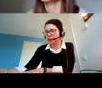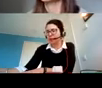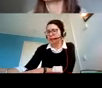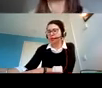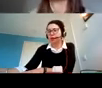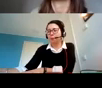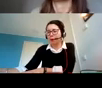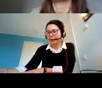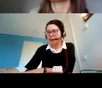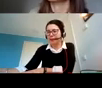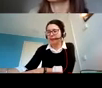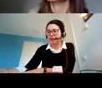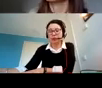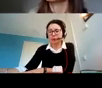Bordignon.